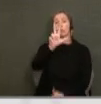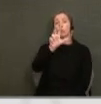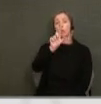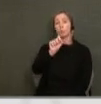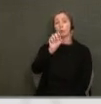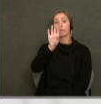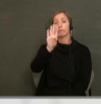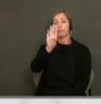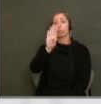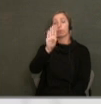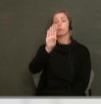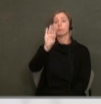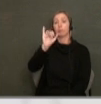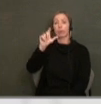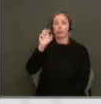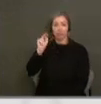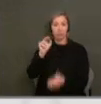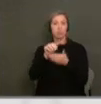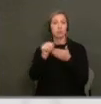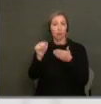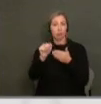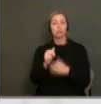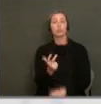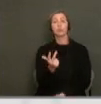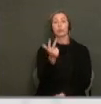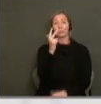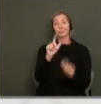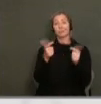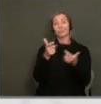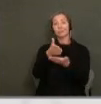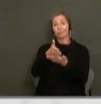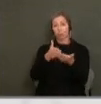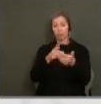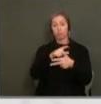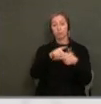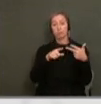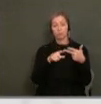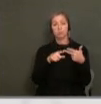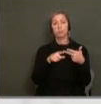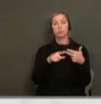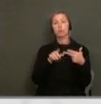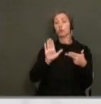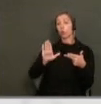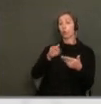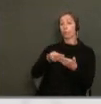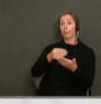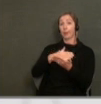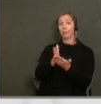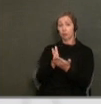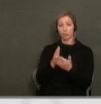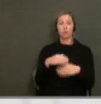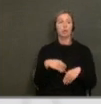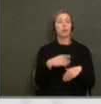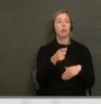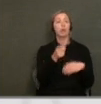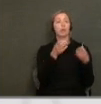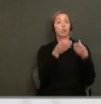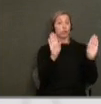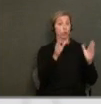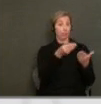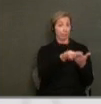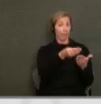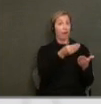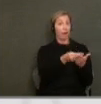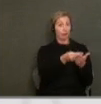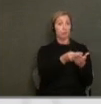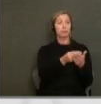$3.4 billion. Three major components that make up this your budget is our general fund, which is the